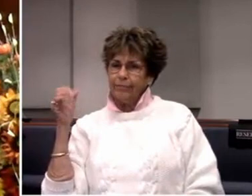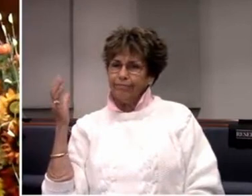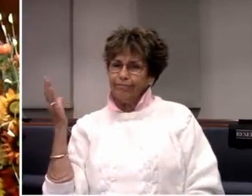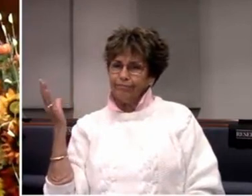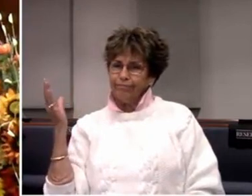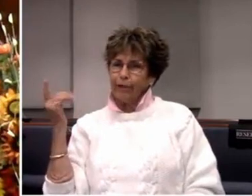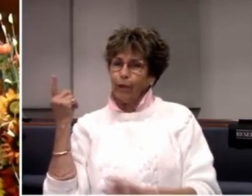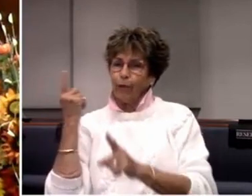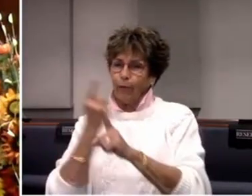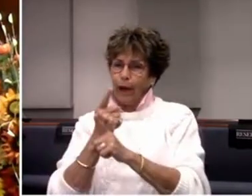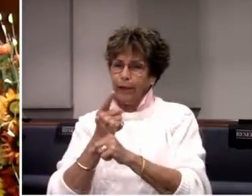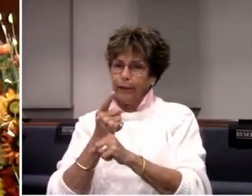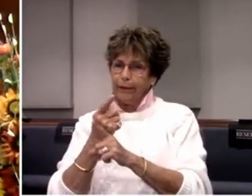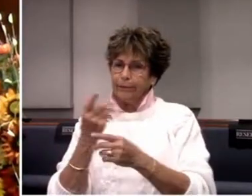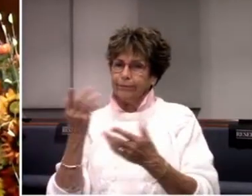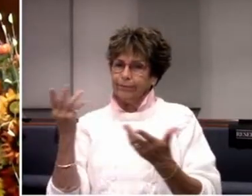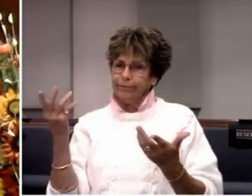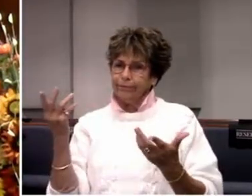Right?